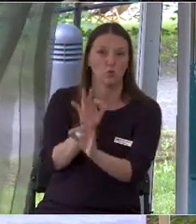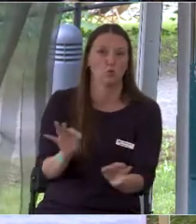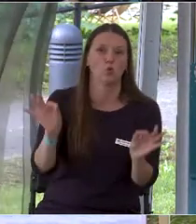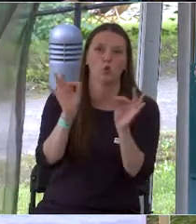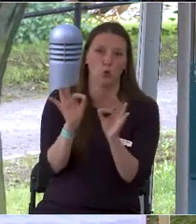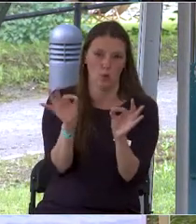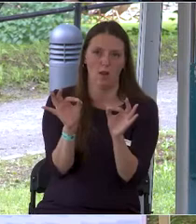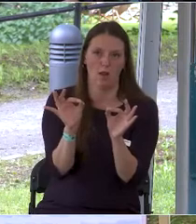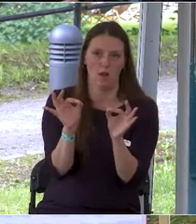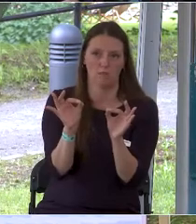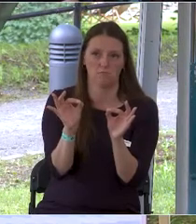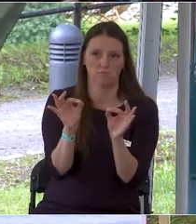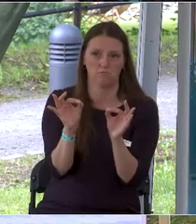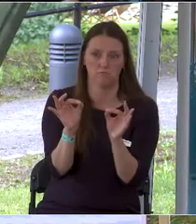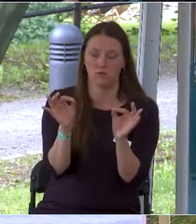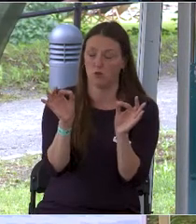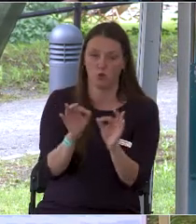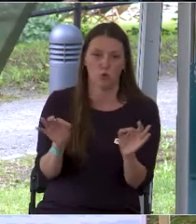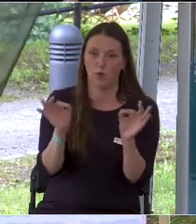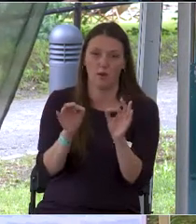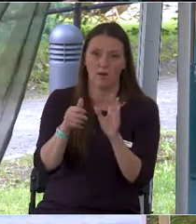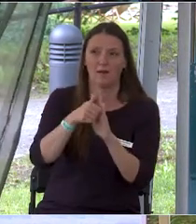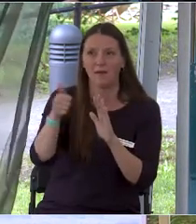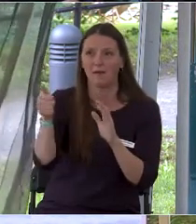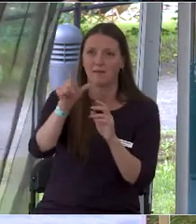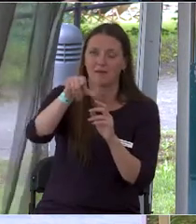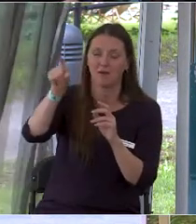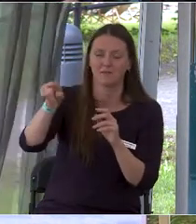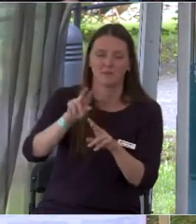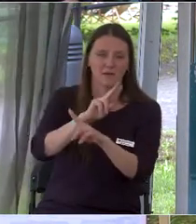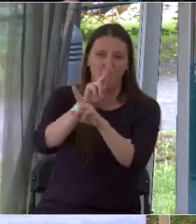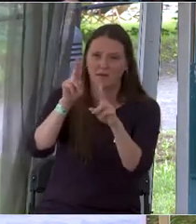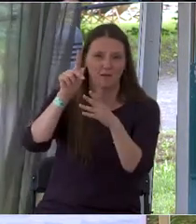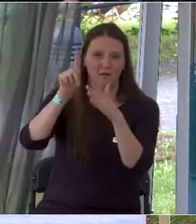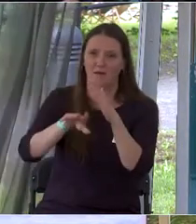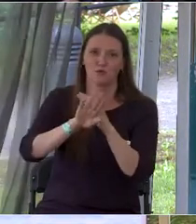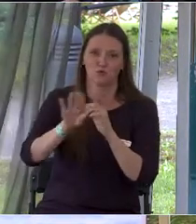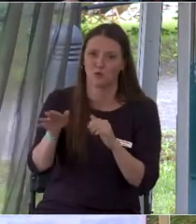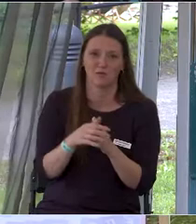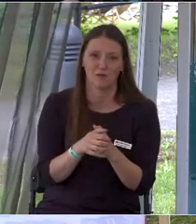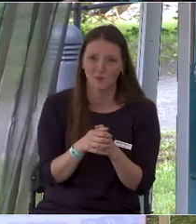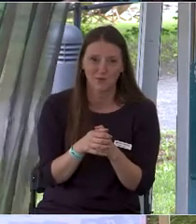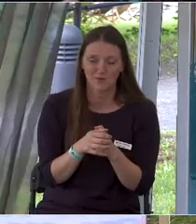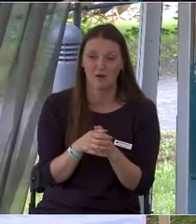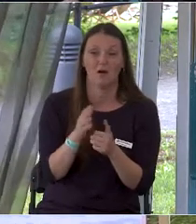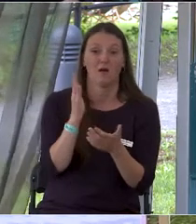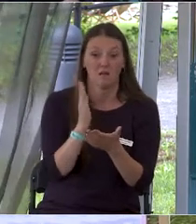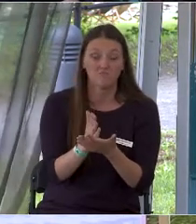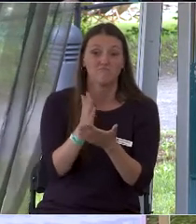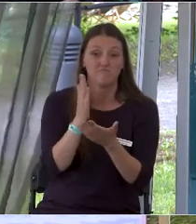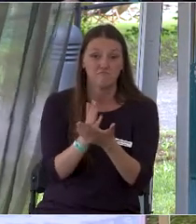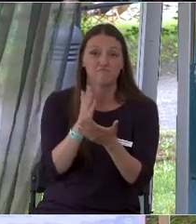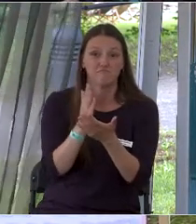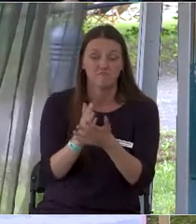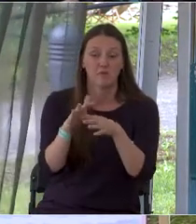actually trusting the leaders they elect. And every time that each revolution in Ukraine fails next time, just